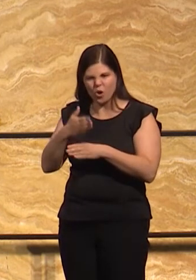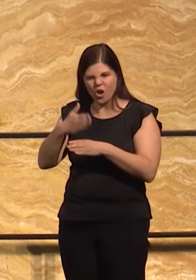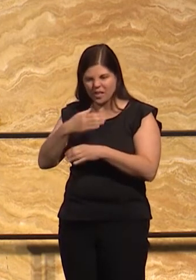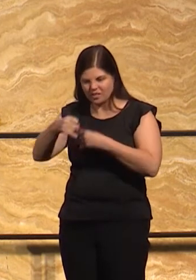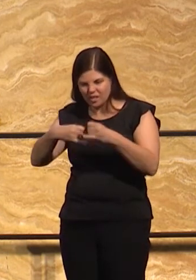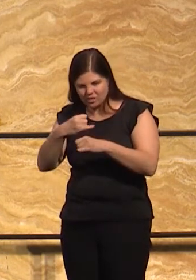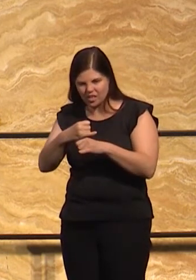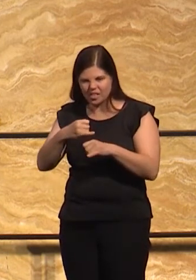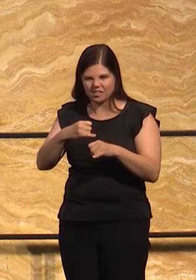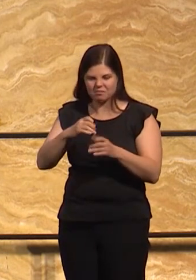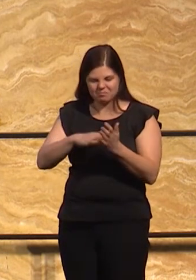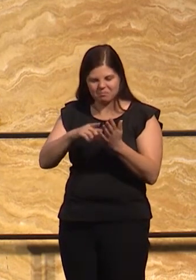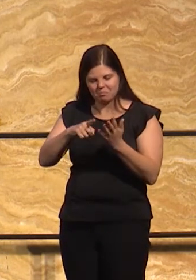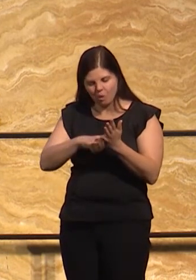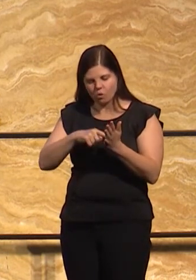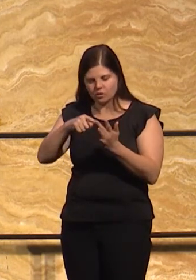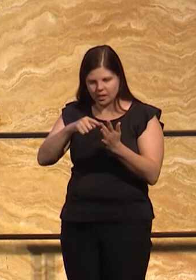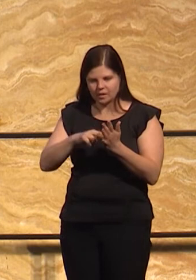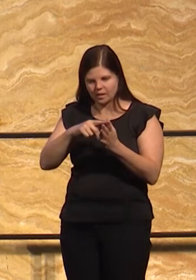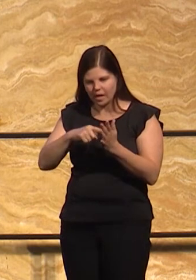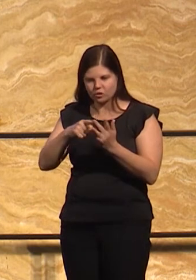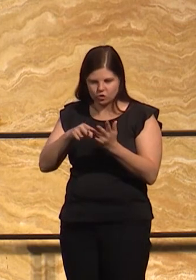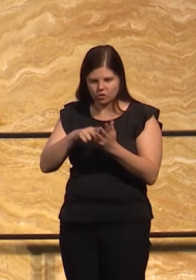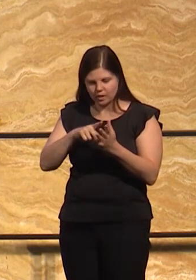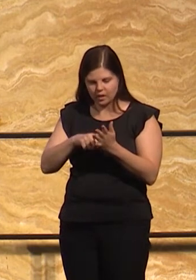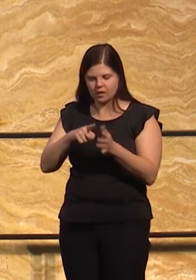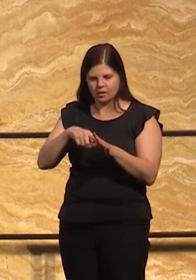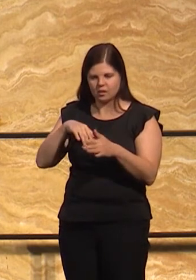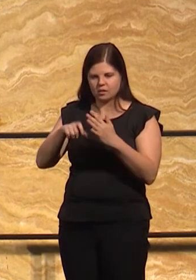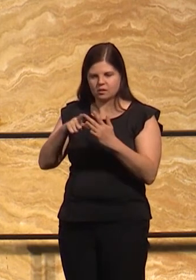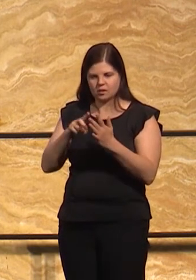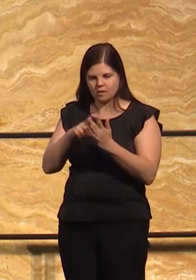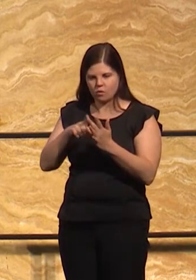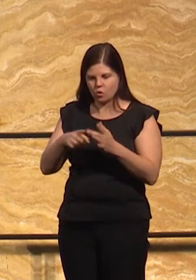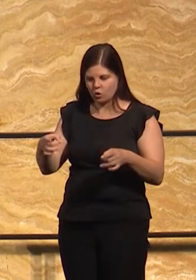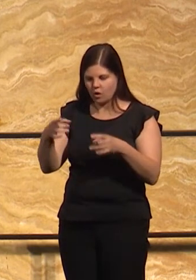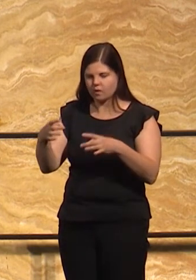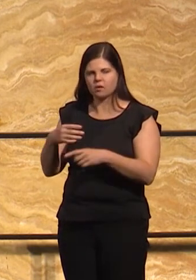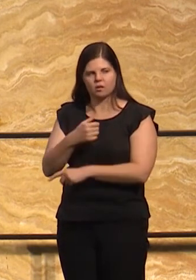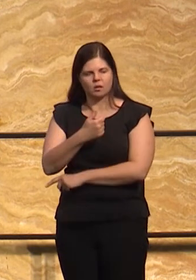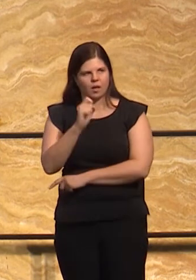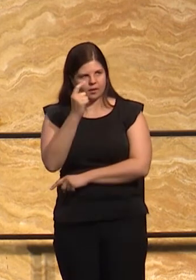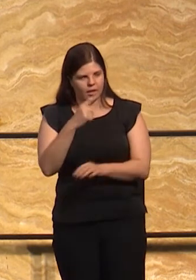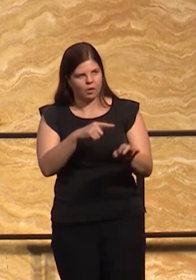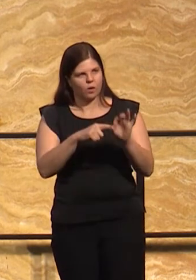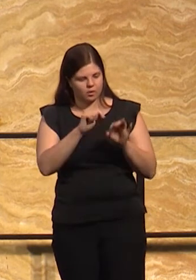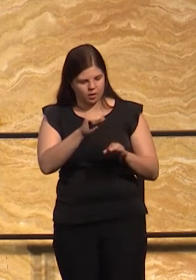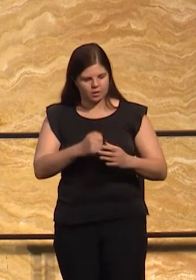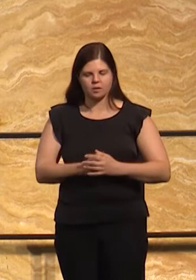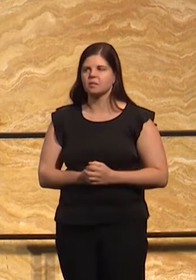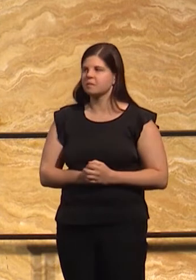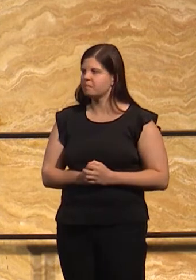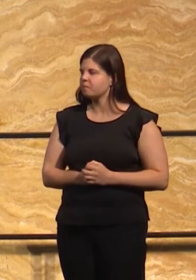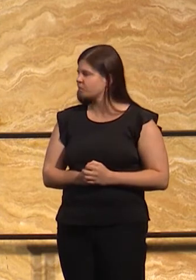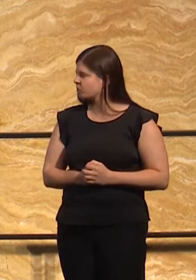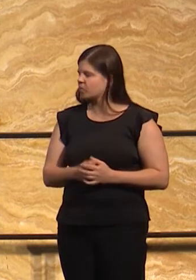Where there's an independence struggle involved. Yeah, I understand the question. It depends